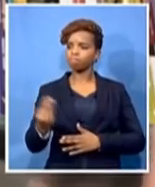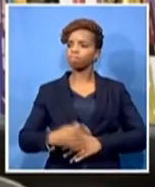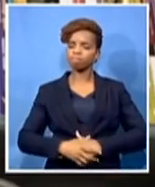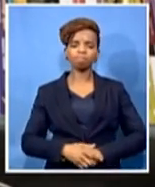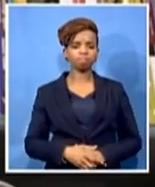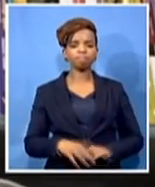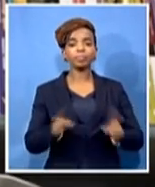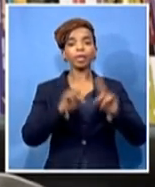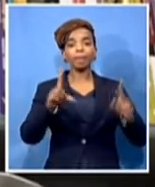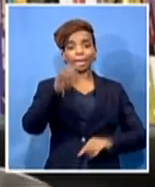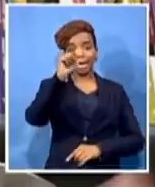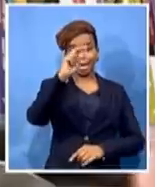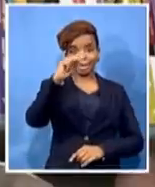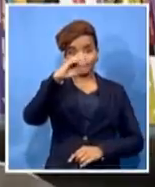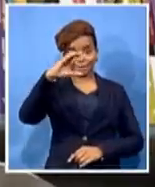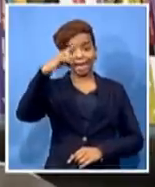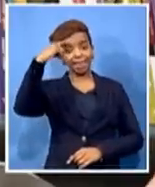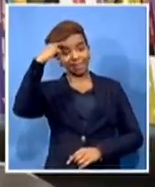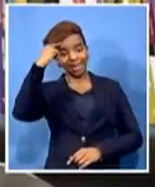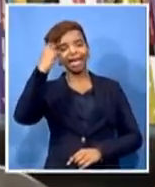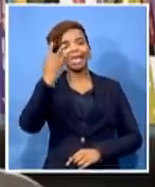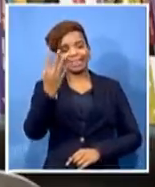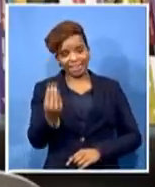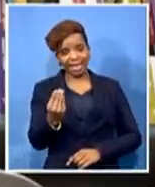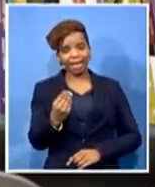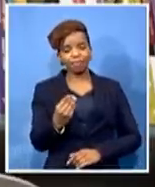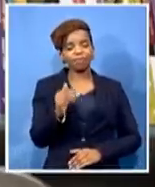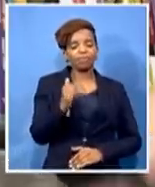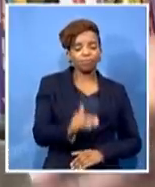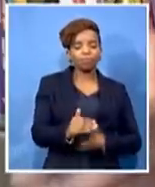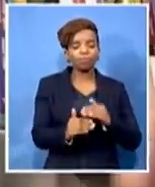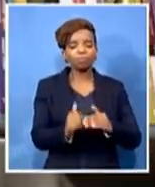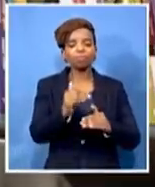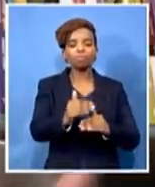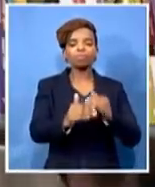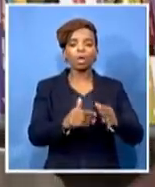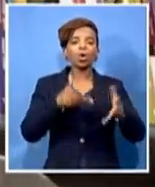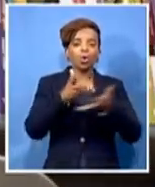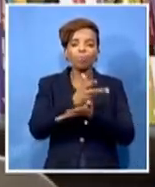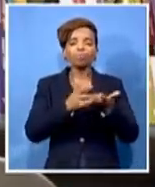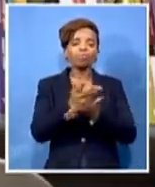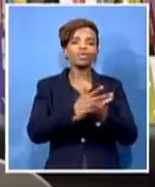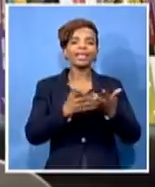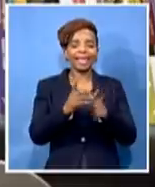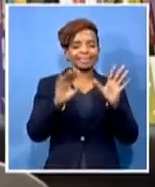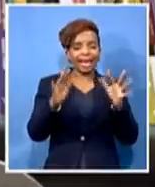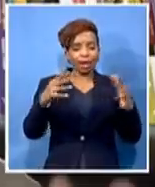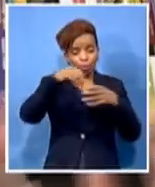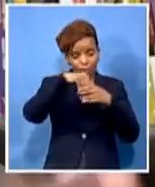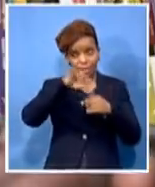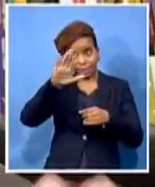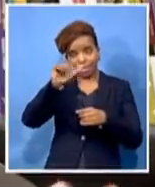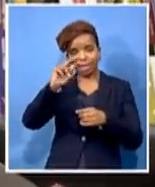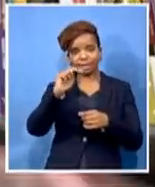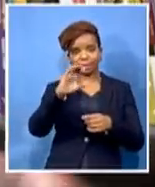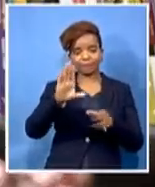within the party. If Mr. Masina has seen it important to go and picket, he might